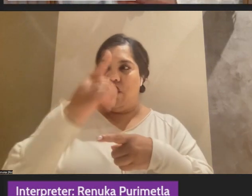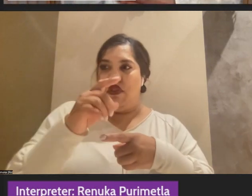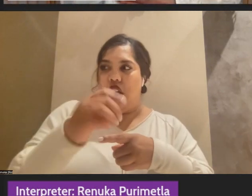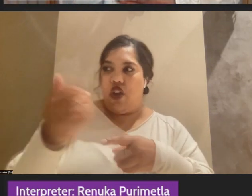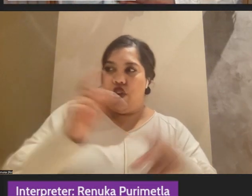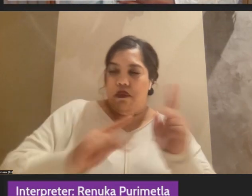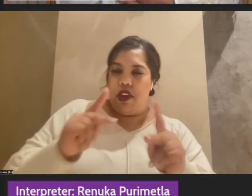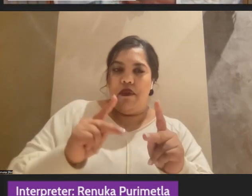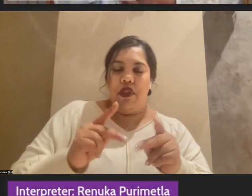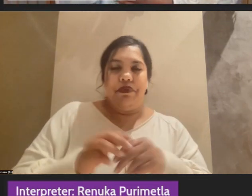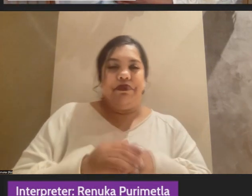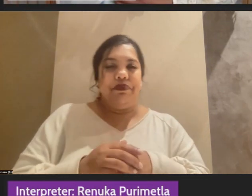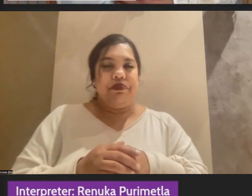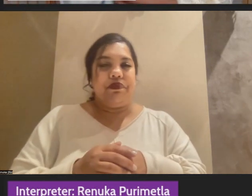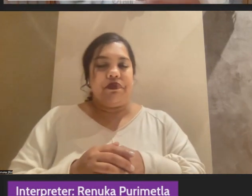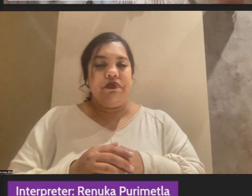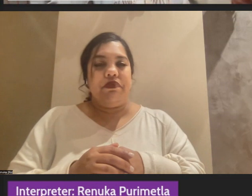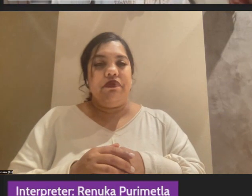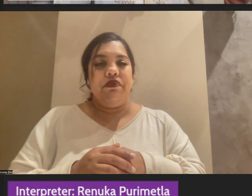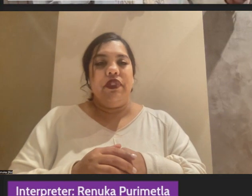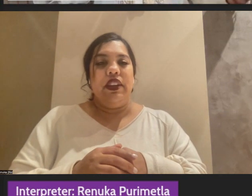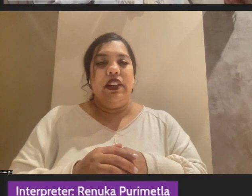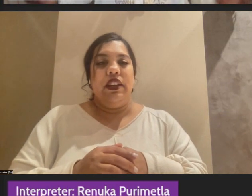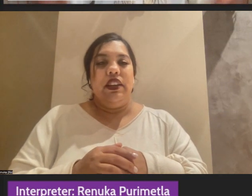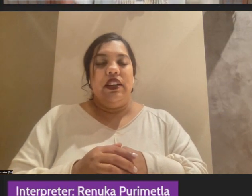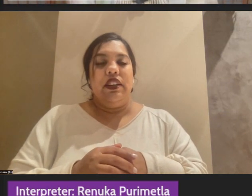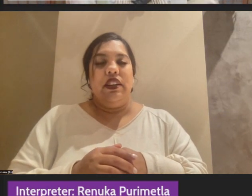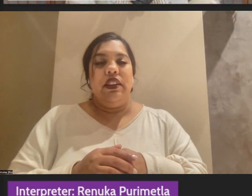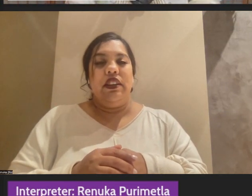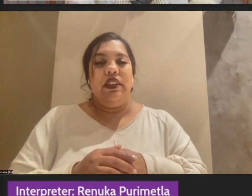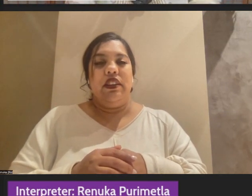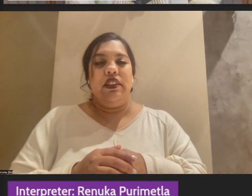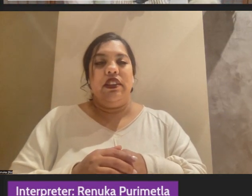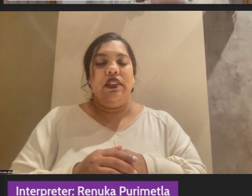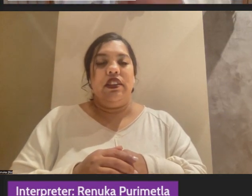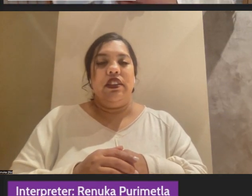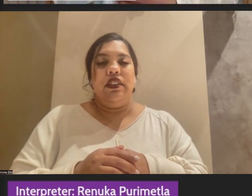Don't simply become enlightened for one's own self. This is the idea of the bodhisattva.